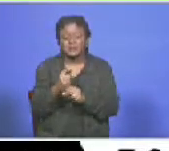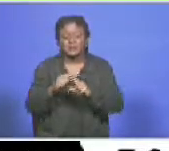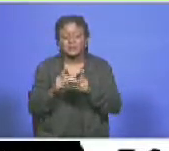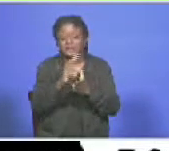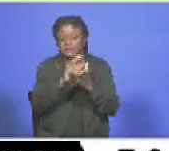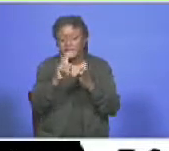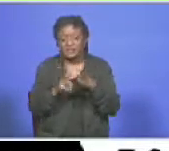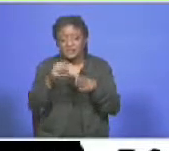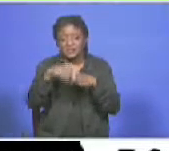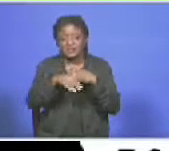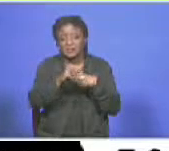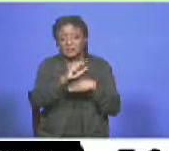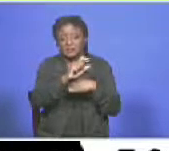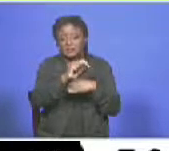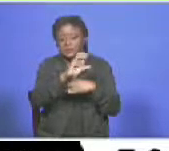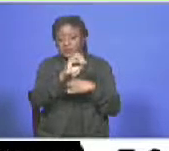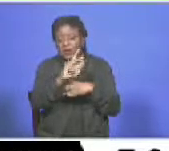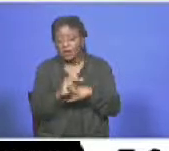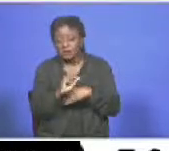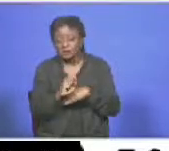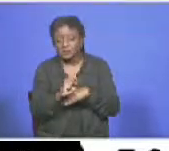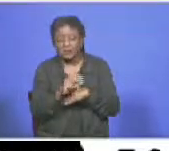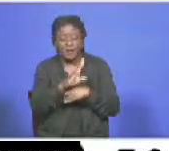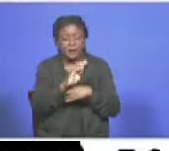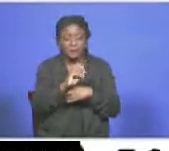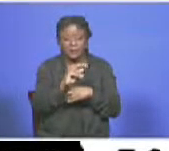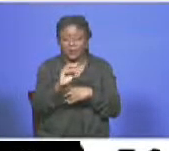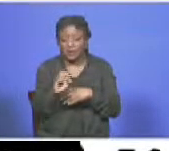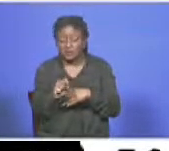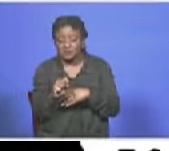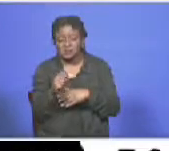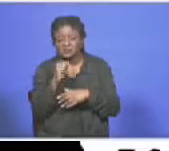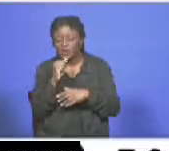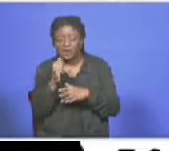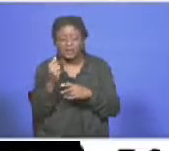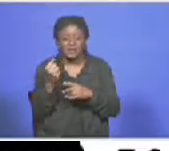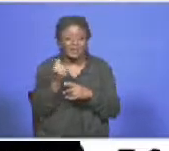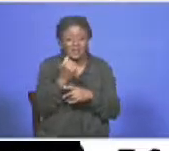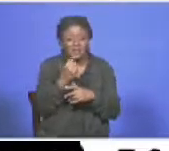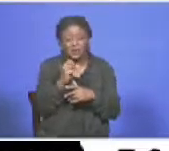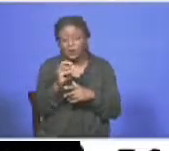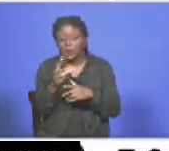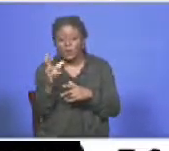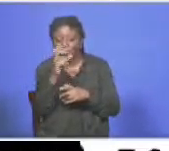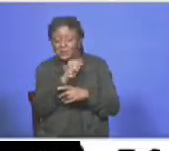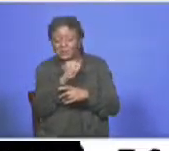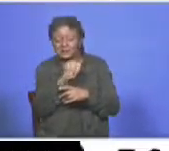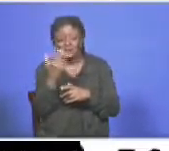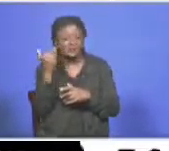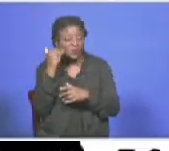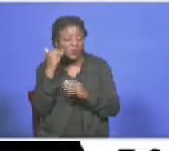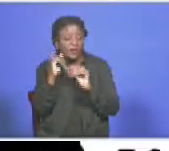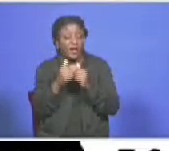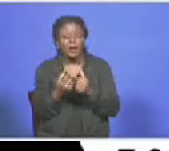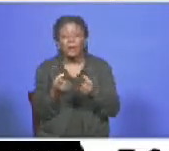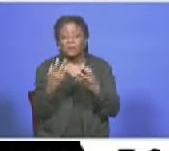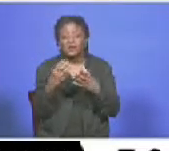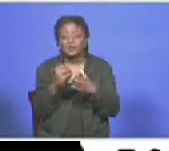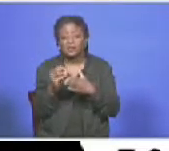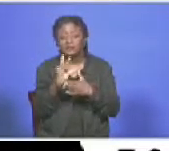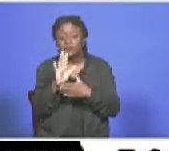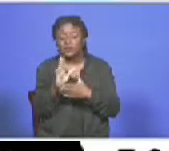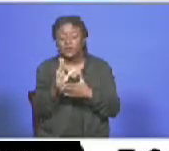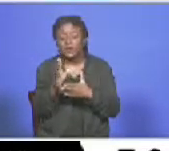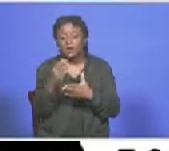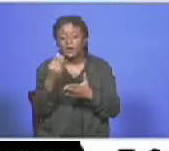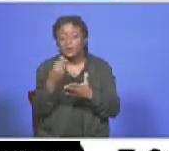annuities is not a hit or miss practice, but a strategic game of knowing when and how much of your assets to pivot. When we